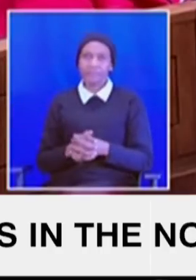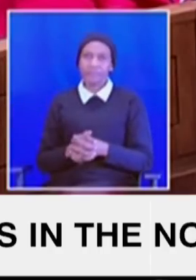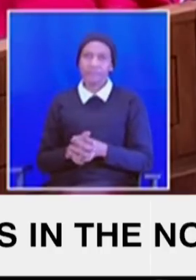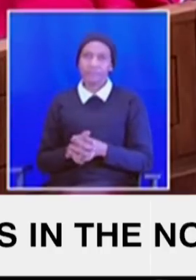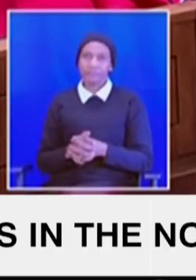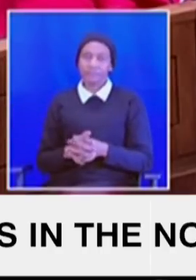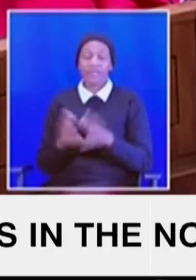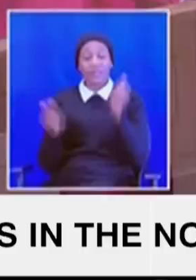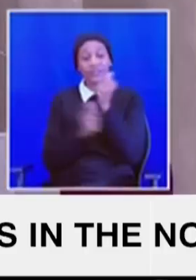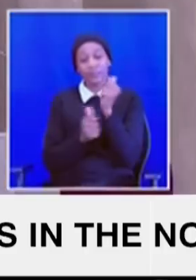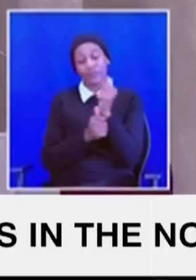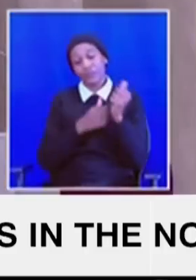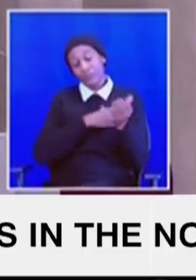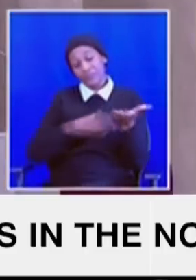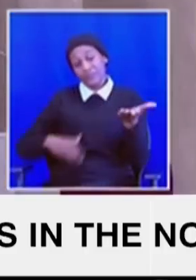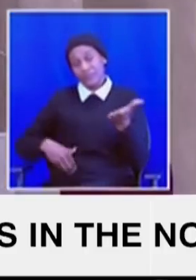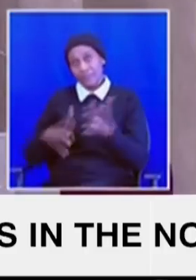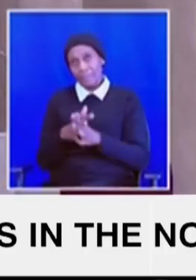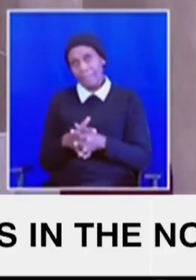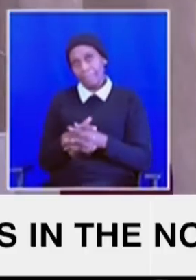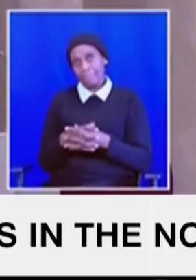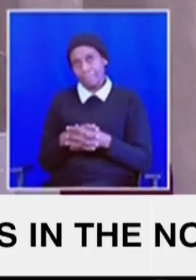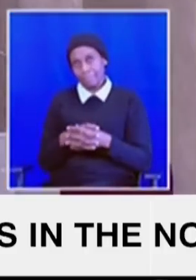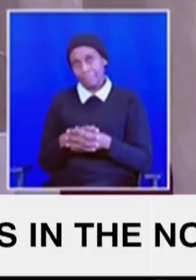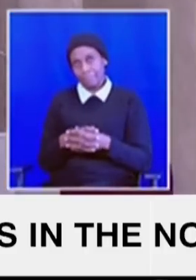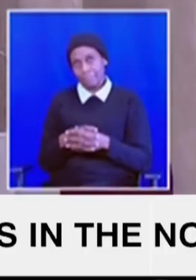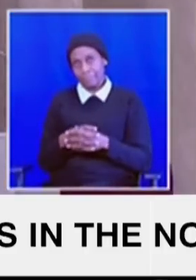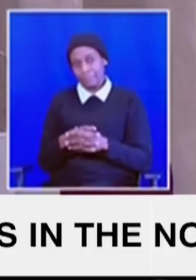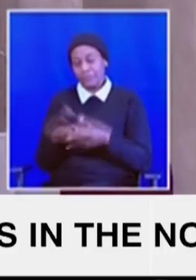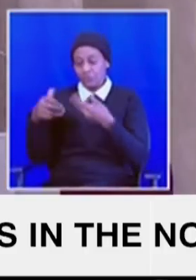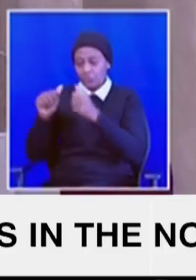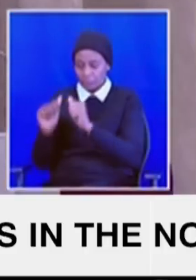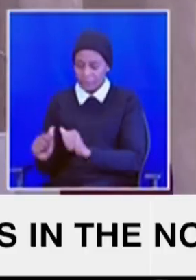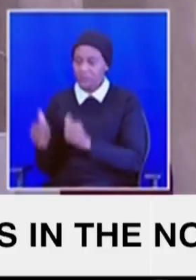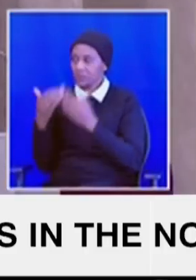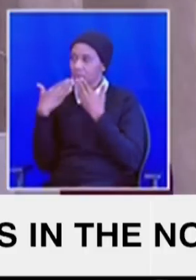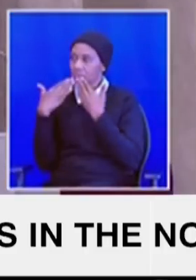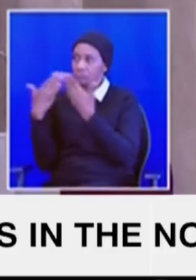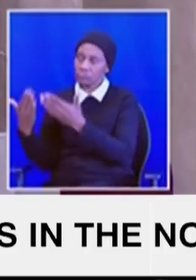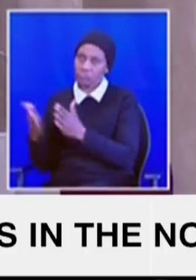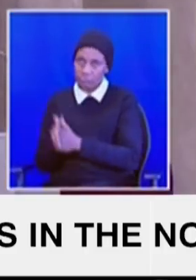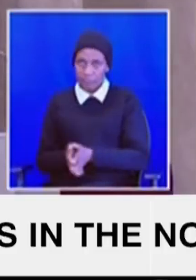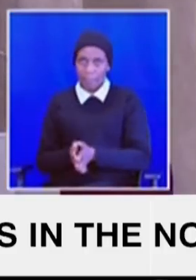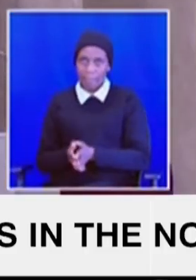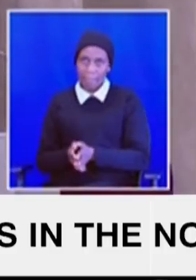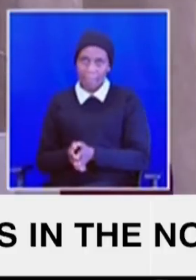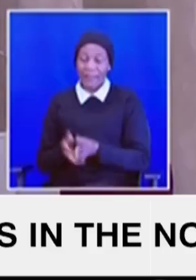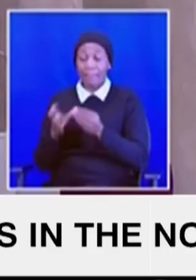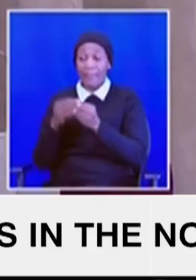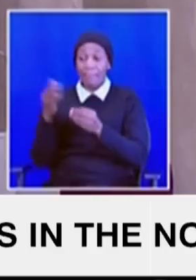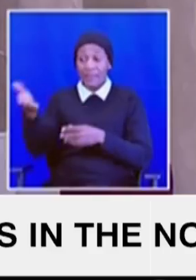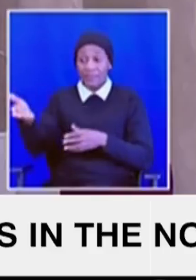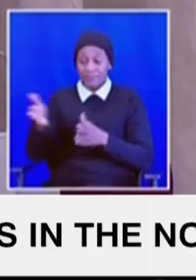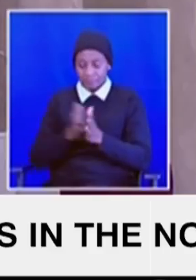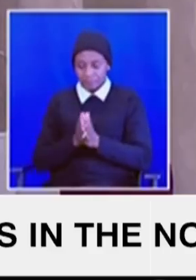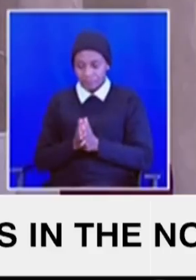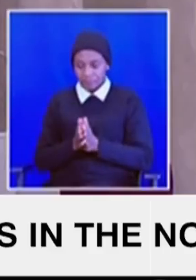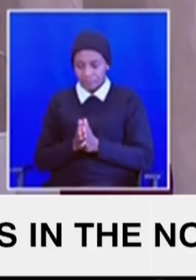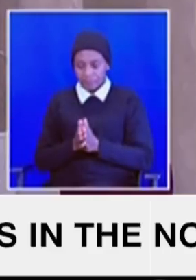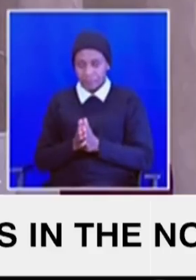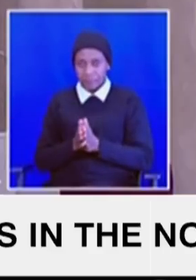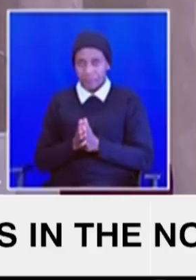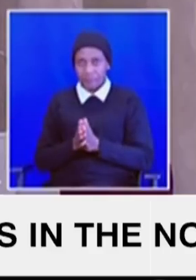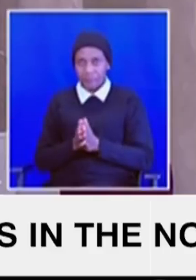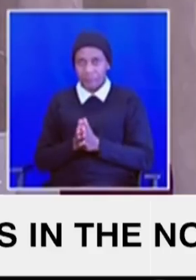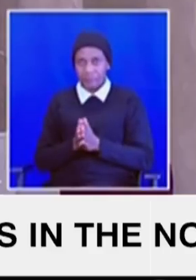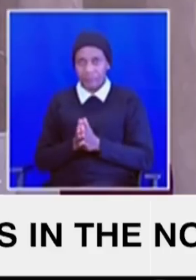Honorable Deputy President. Thank you very much, Honorable Chairperson. Honorable Dlamini,